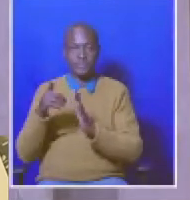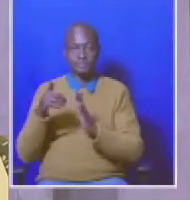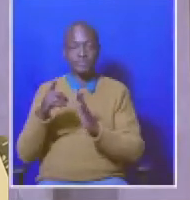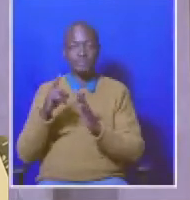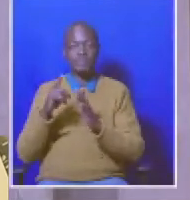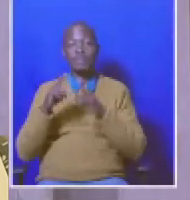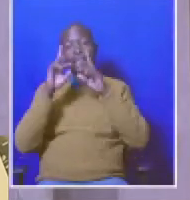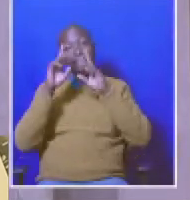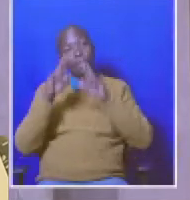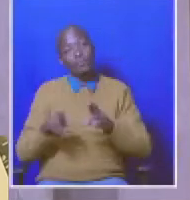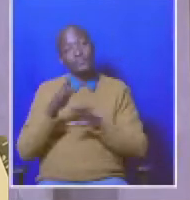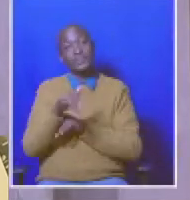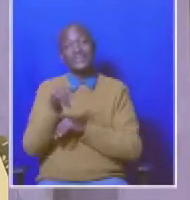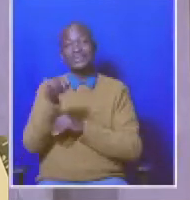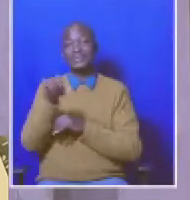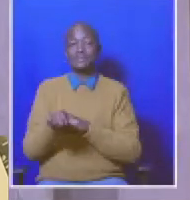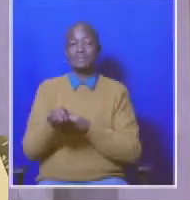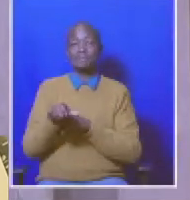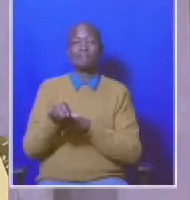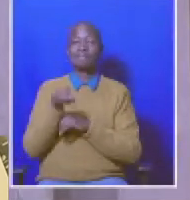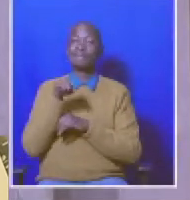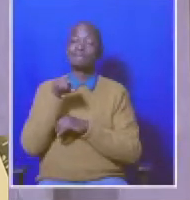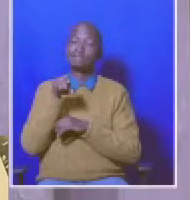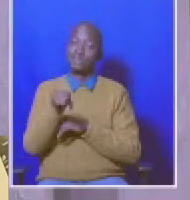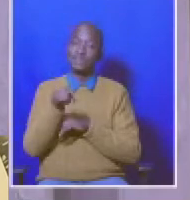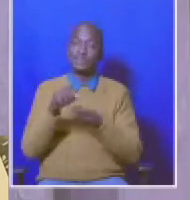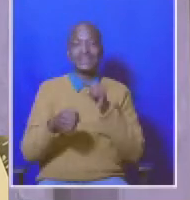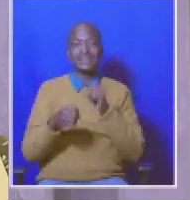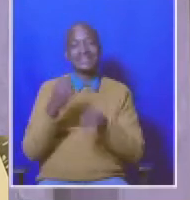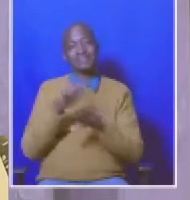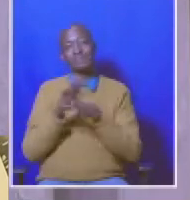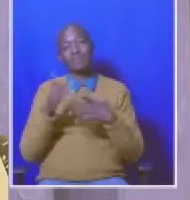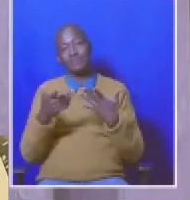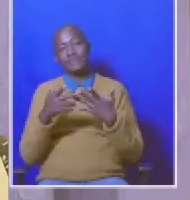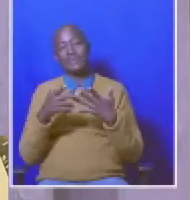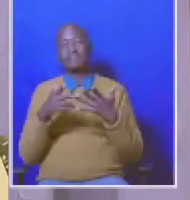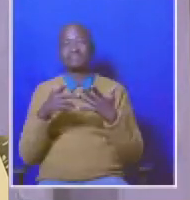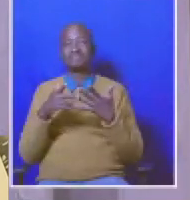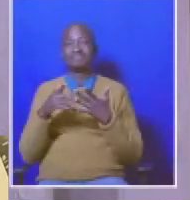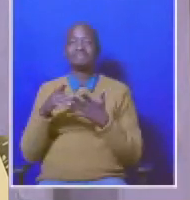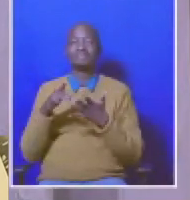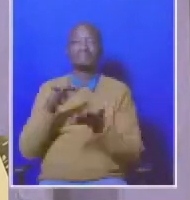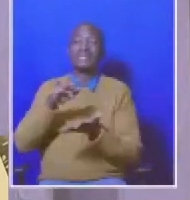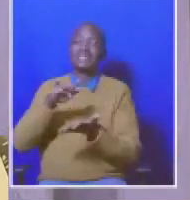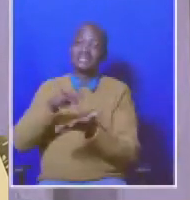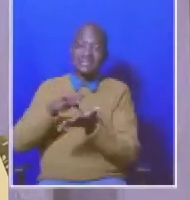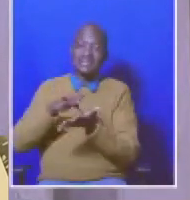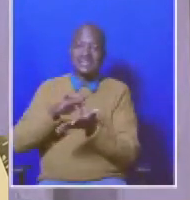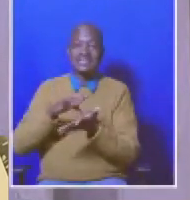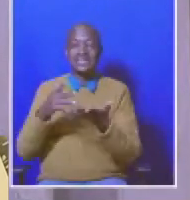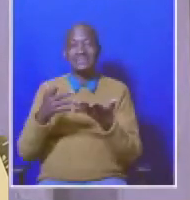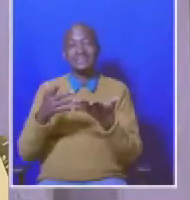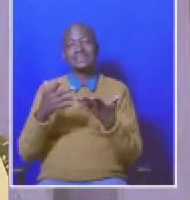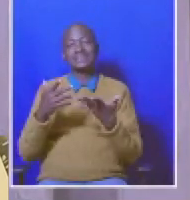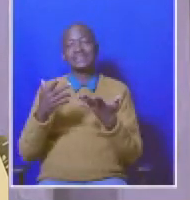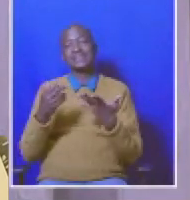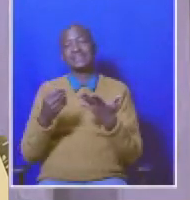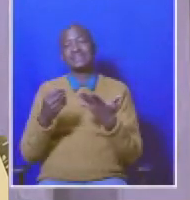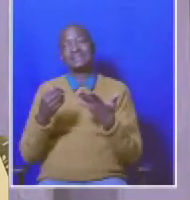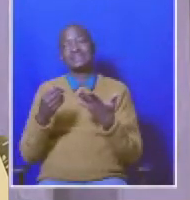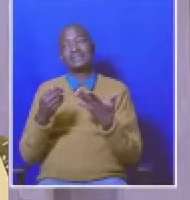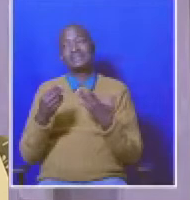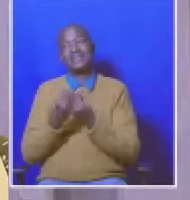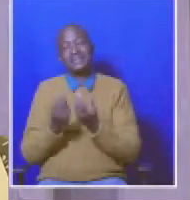Honorable Chairperson, these are some of the citizen-centric efforts that we are providing